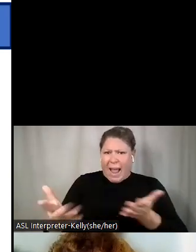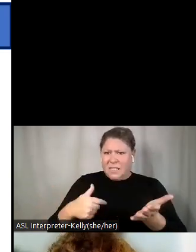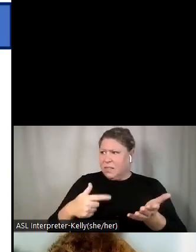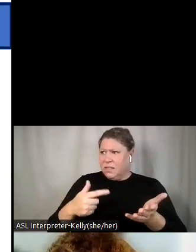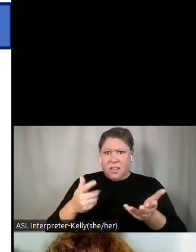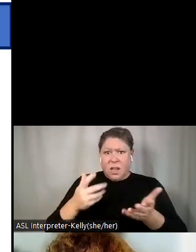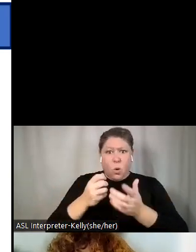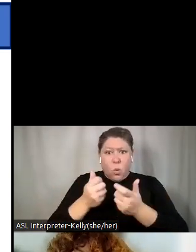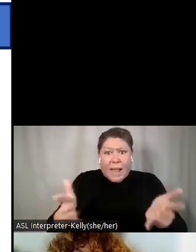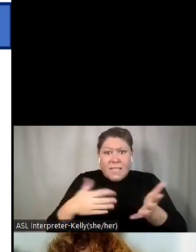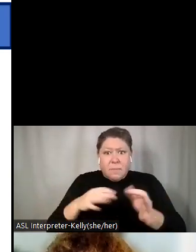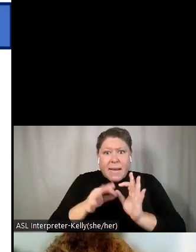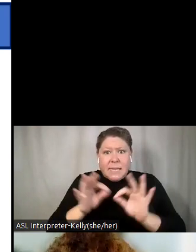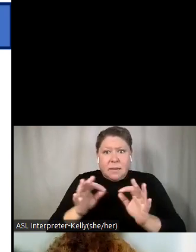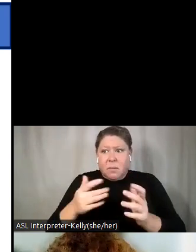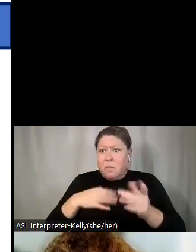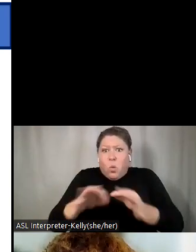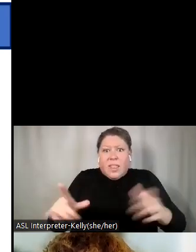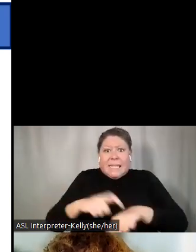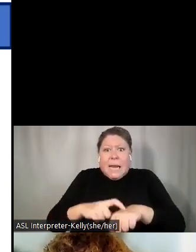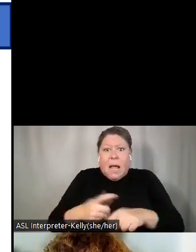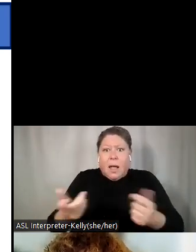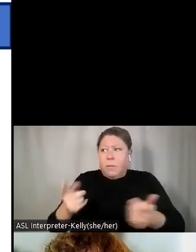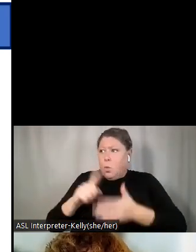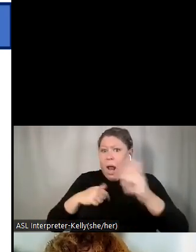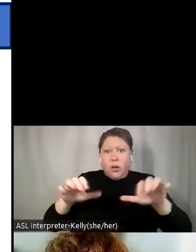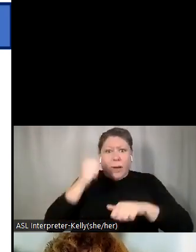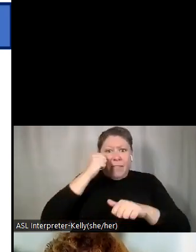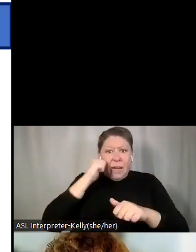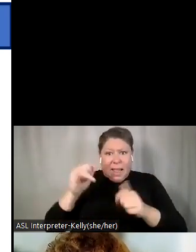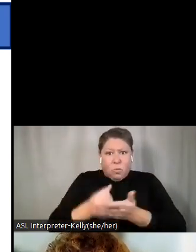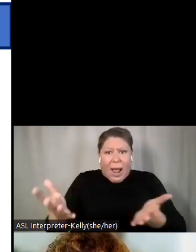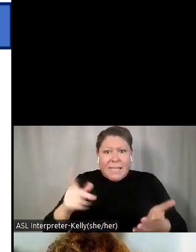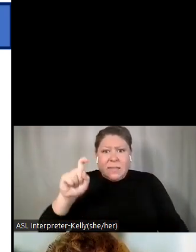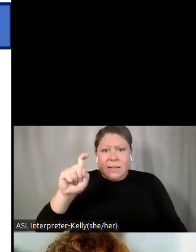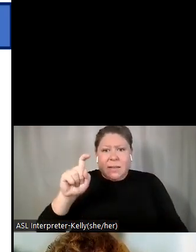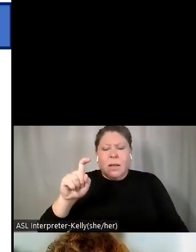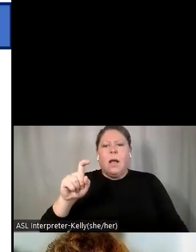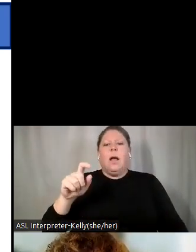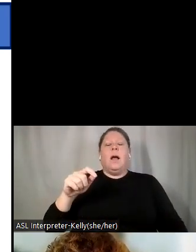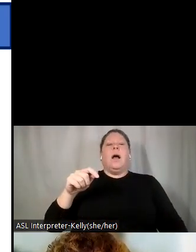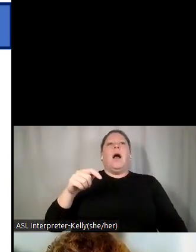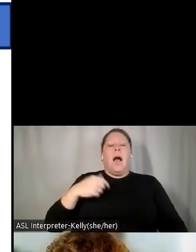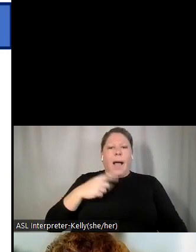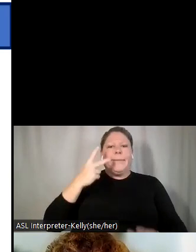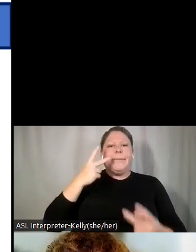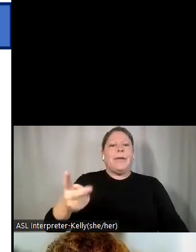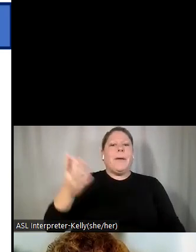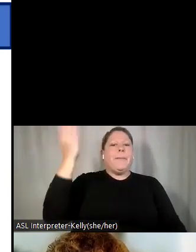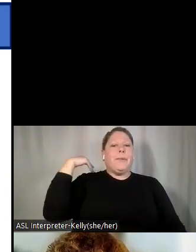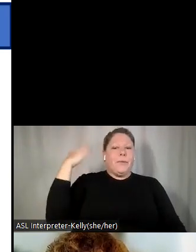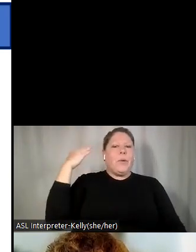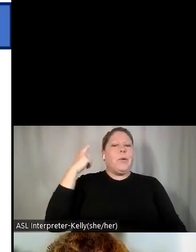my time, that this is a waste, what we're doing. And I had encountered that type of reaction before in work that I'd done in the past.